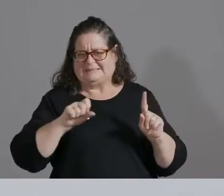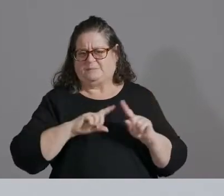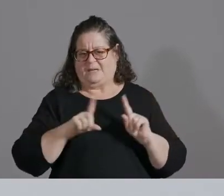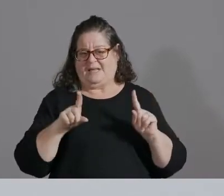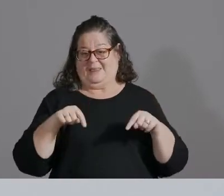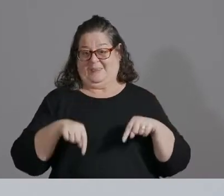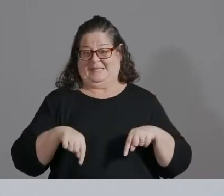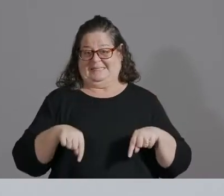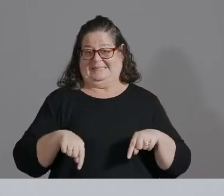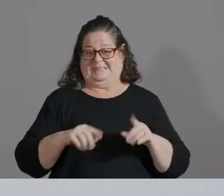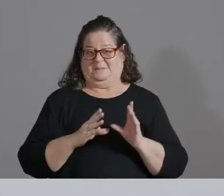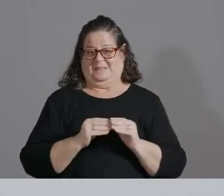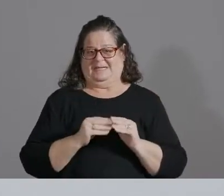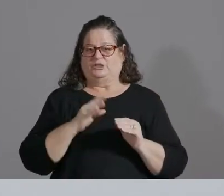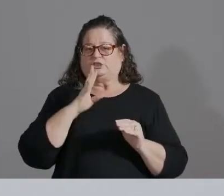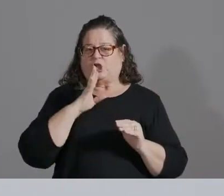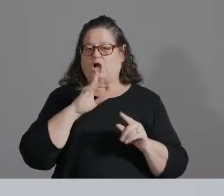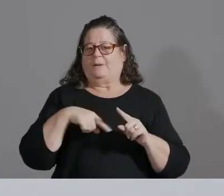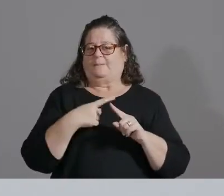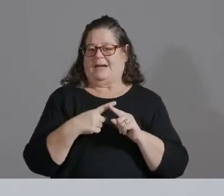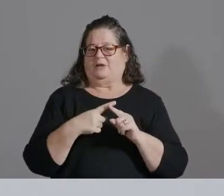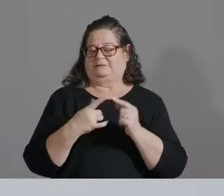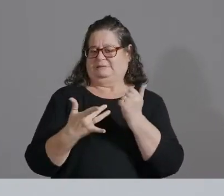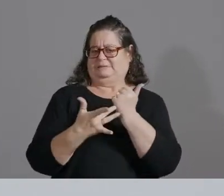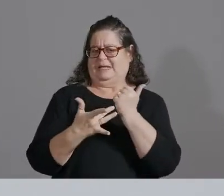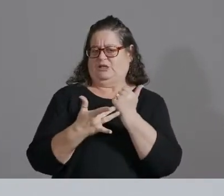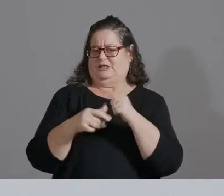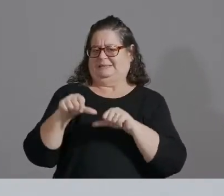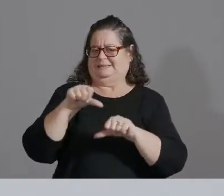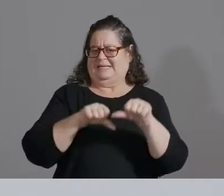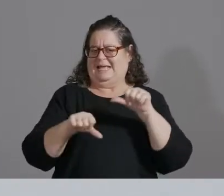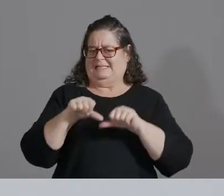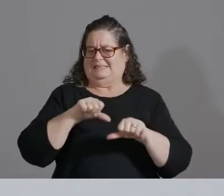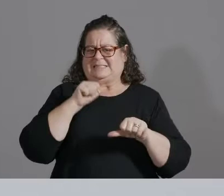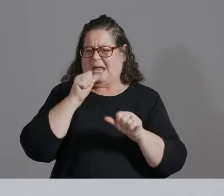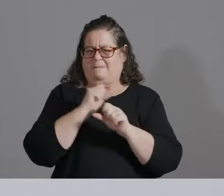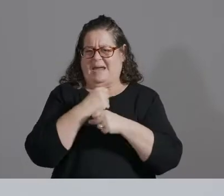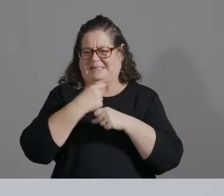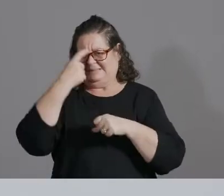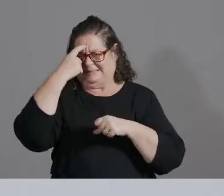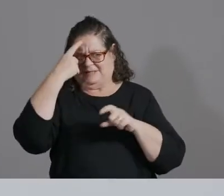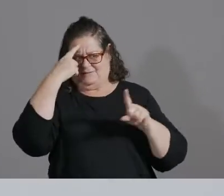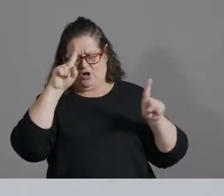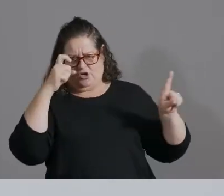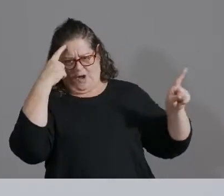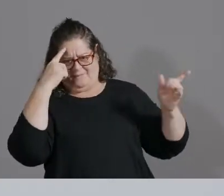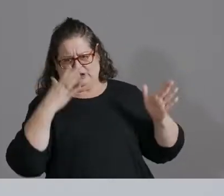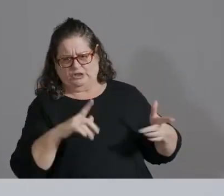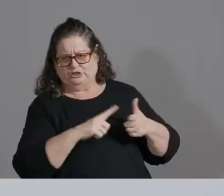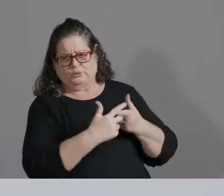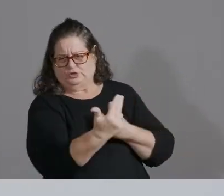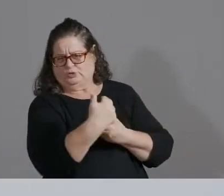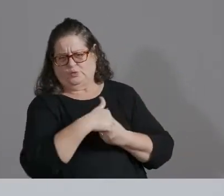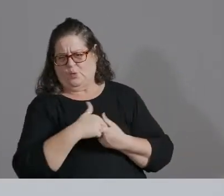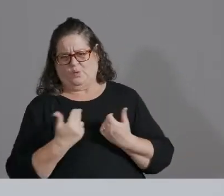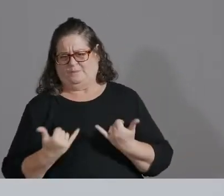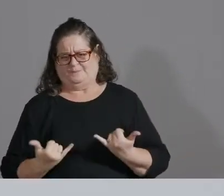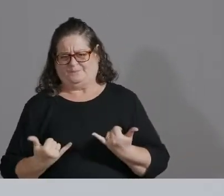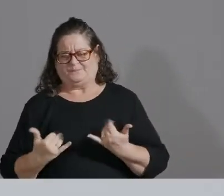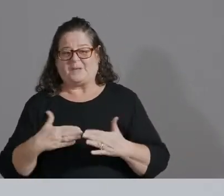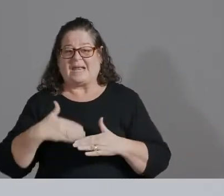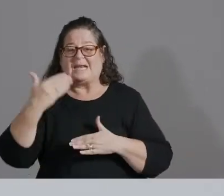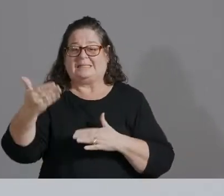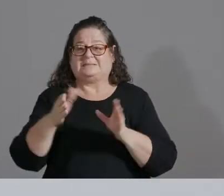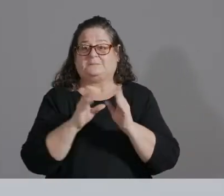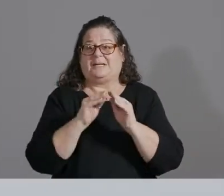doesn't really make a lot of sense for him to join us here. I don't know when the next briefing will be. And